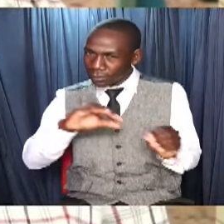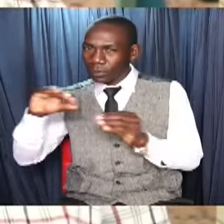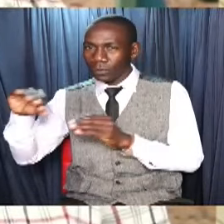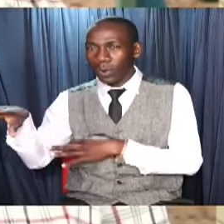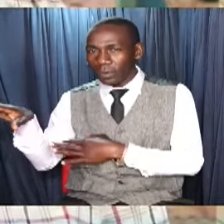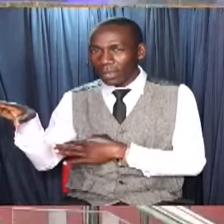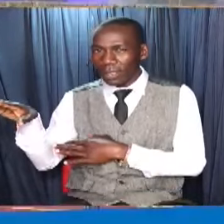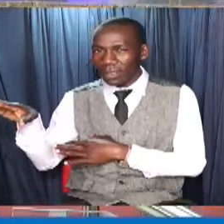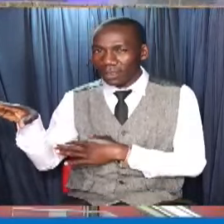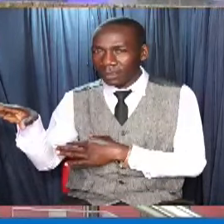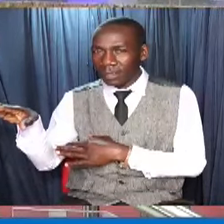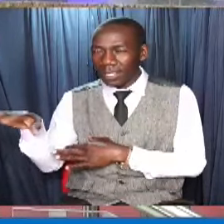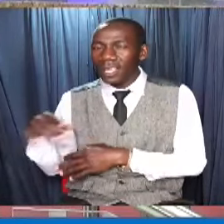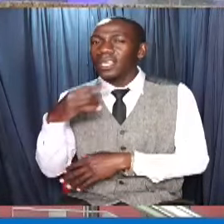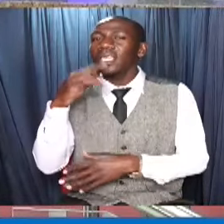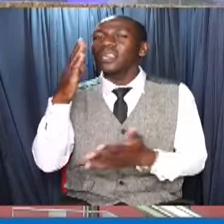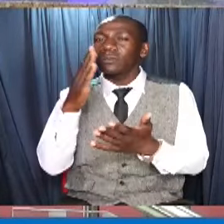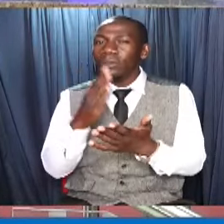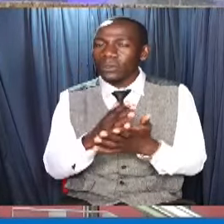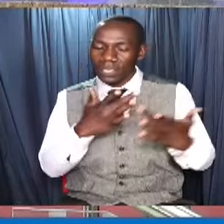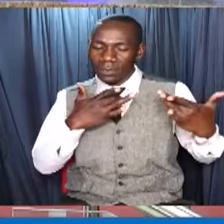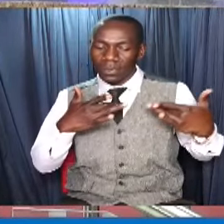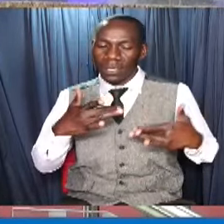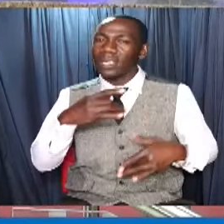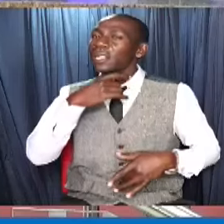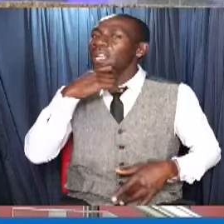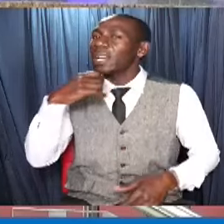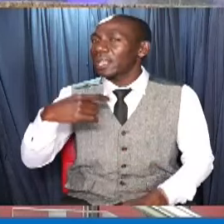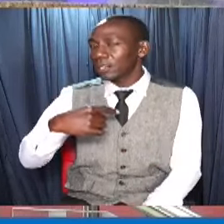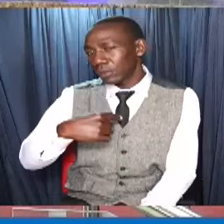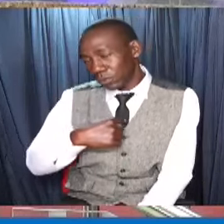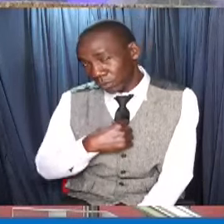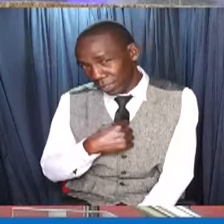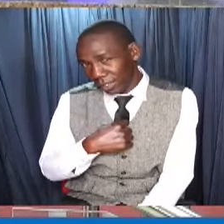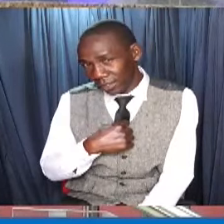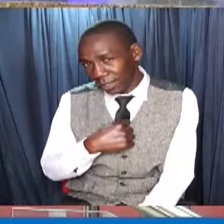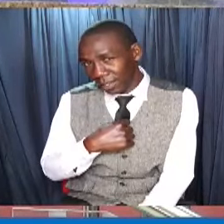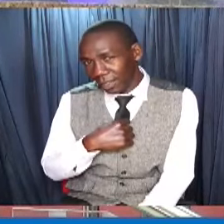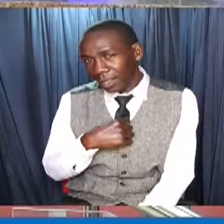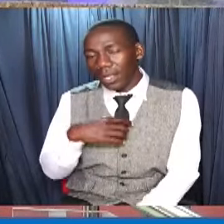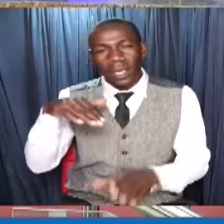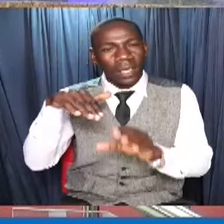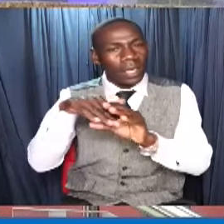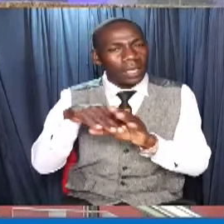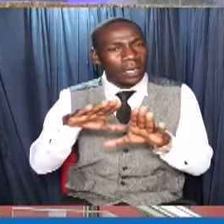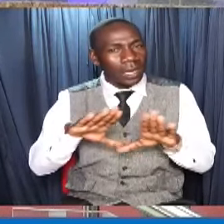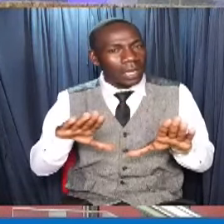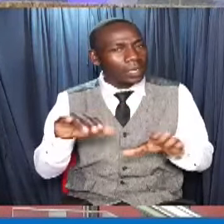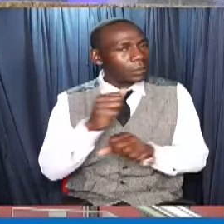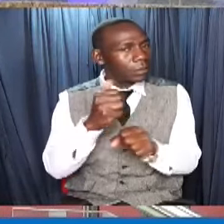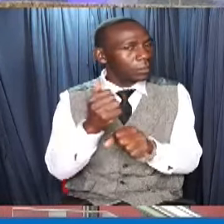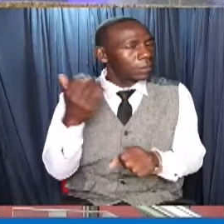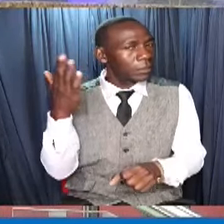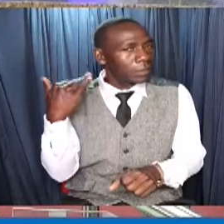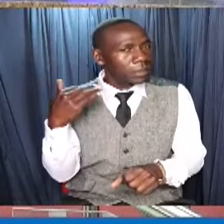the shyness goes away. Anasema ni kweli moyo ulinidanganya. And they say it's truly the heart that deceived me. Kule shambani mwaka juzi. Or at the farm the other